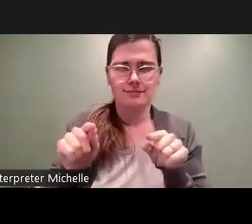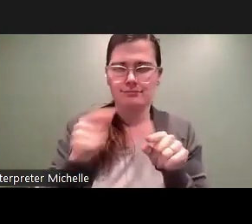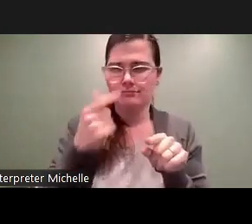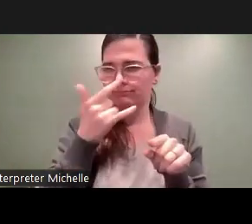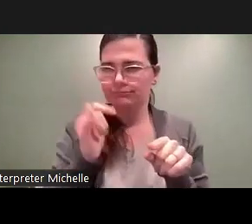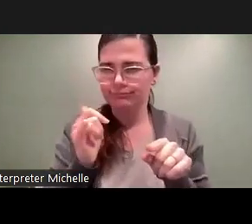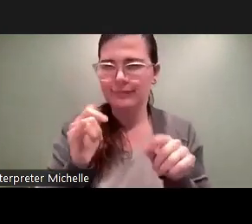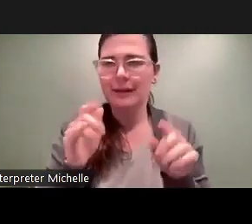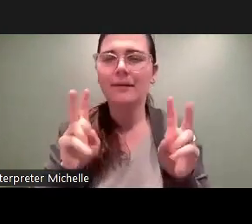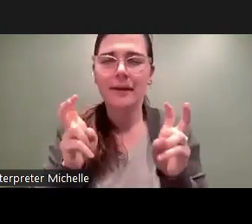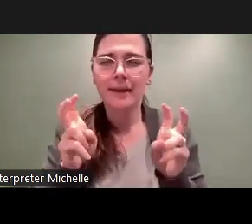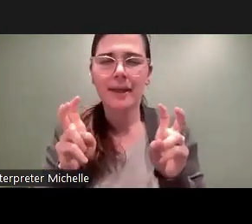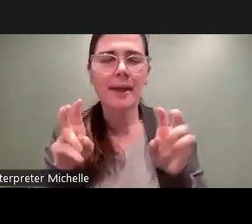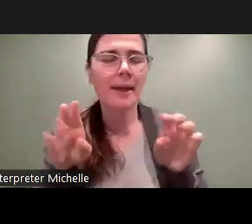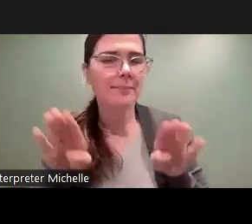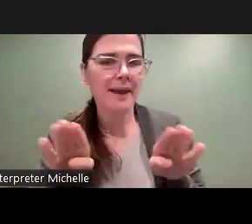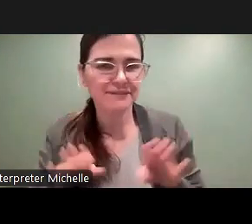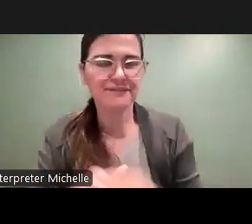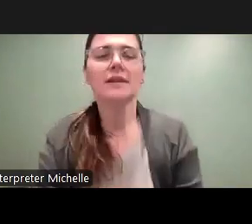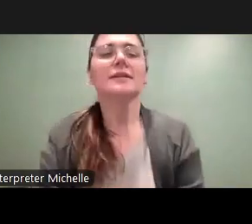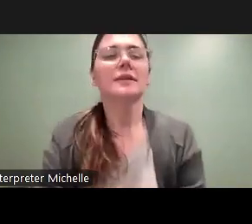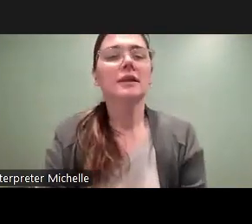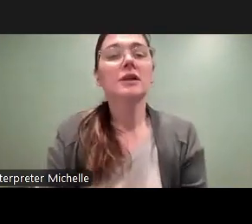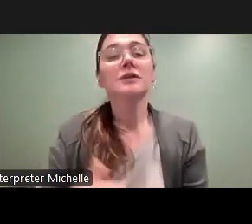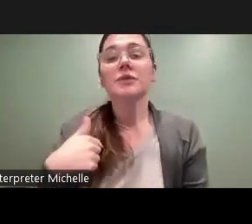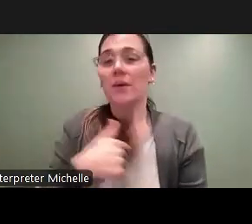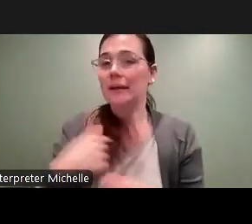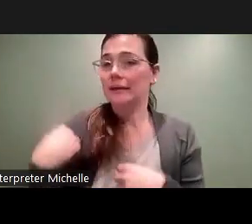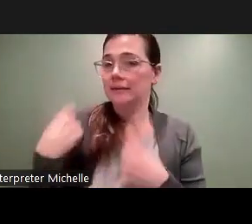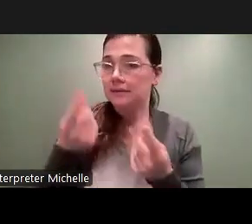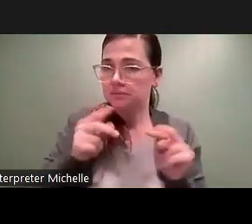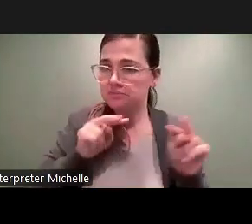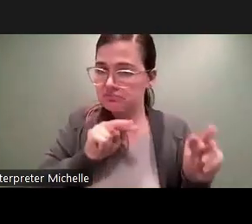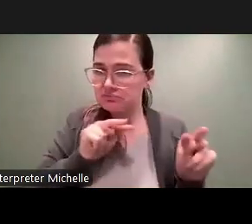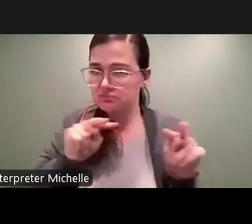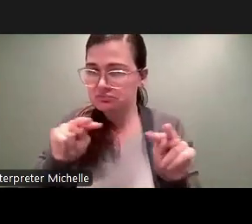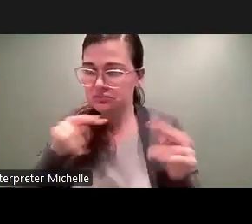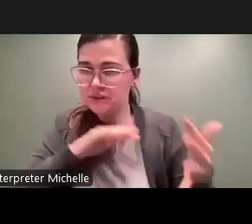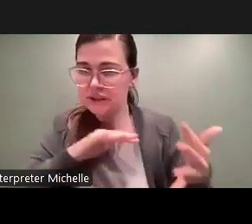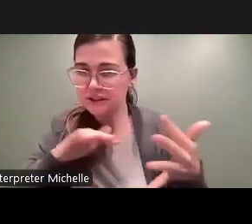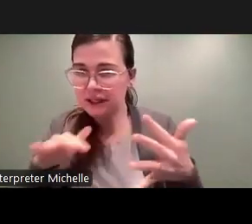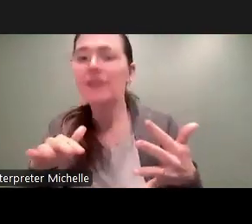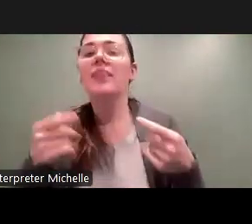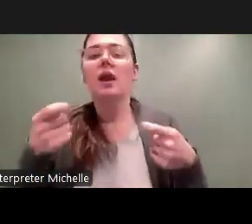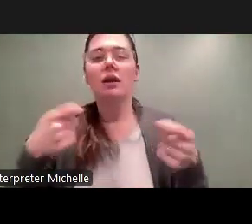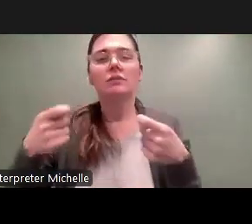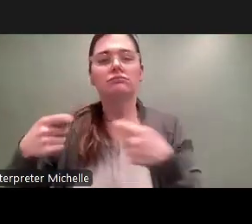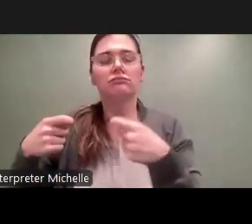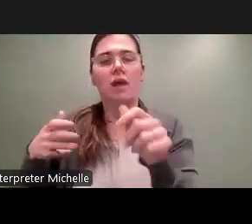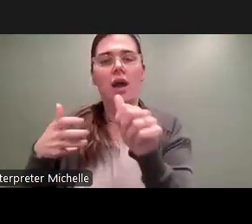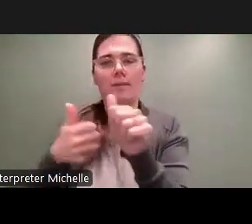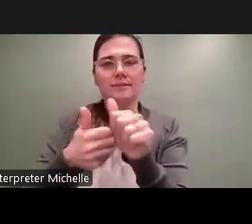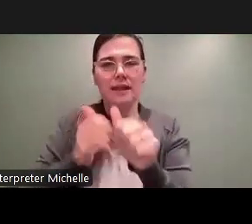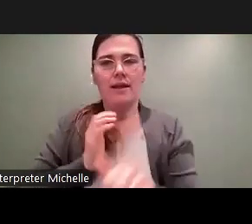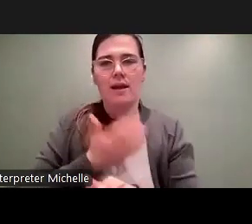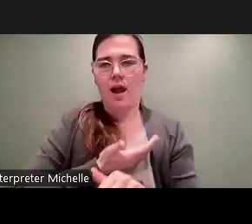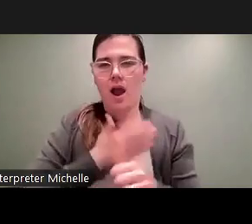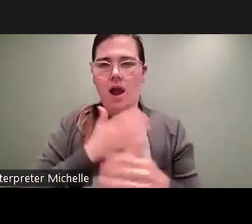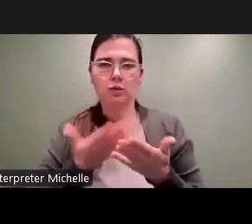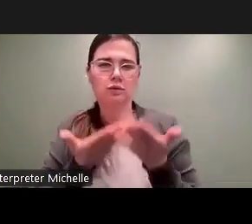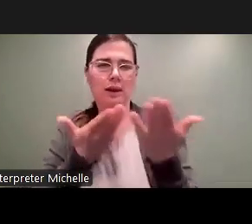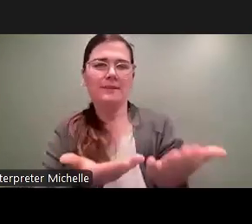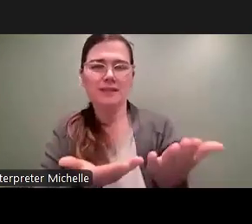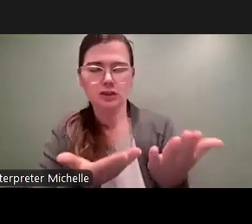been updating our screening recommendations to try to find a nice balance of not testing people too